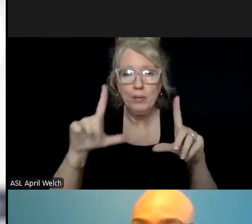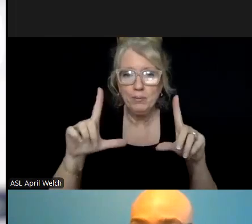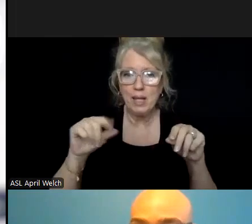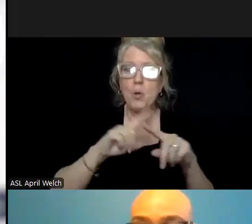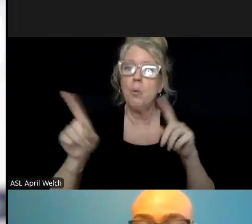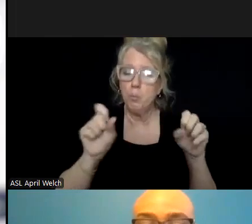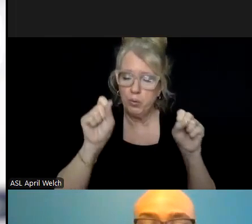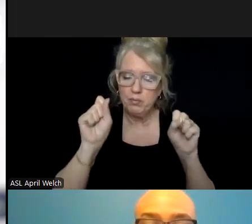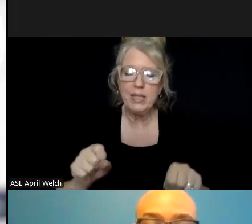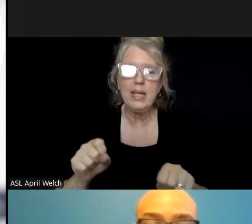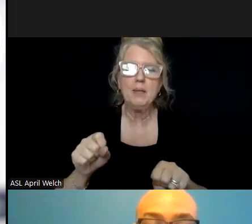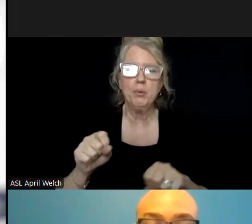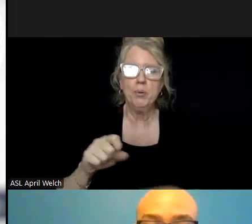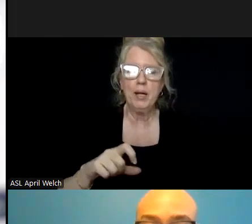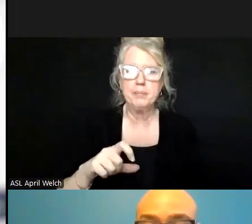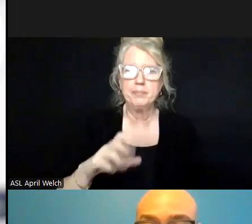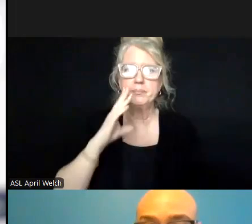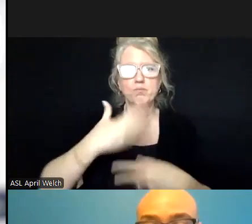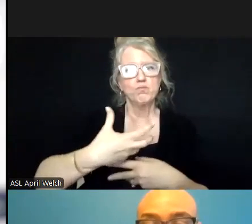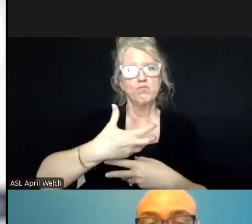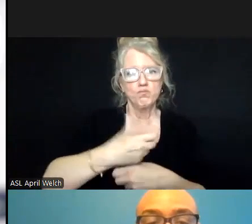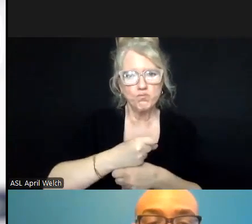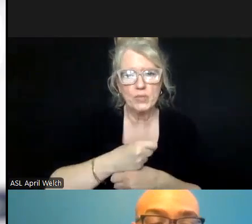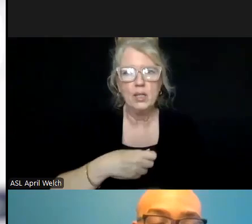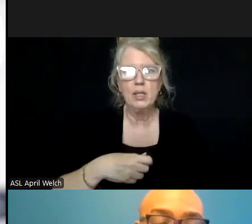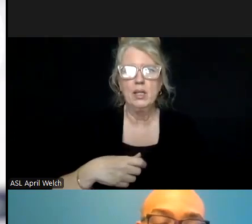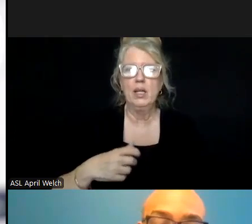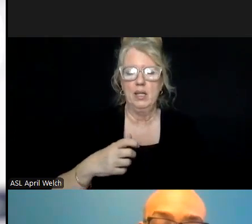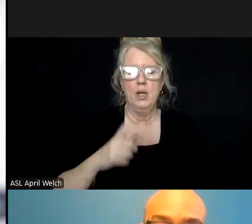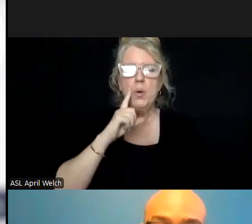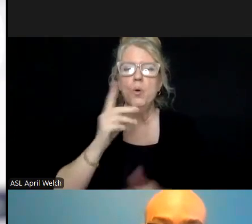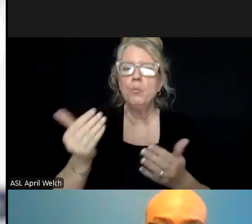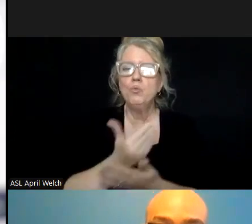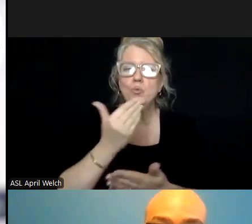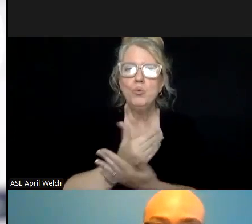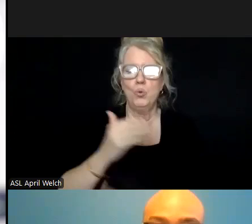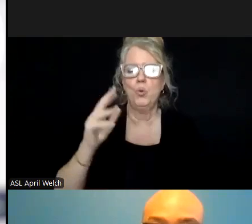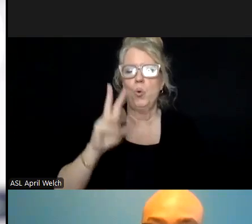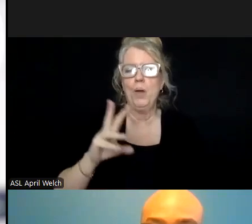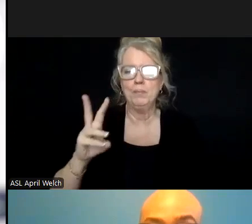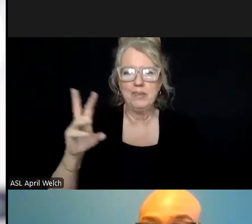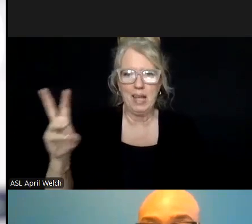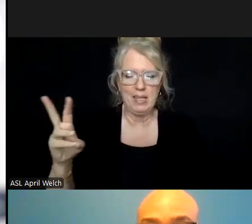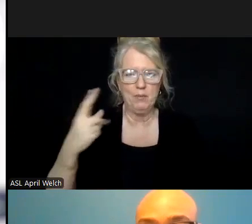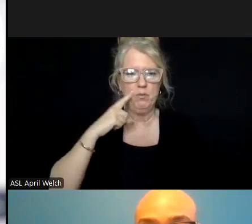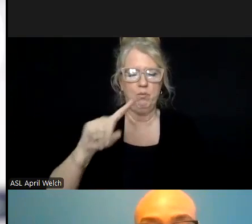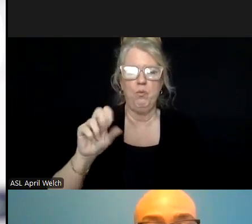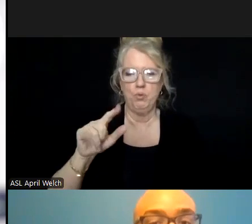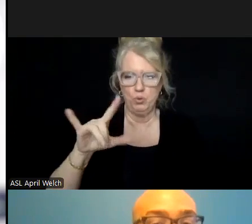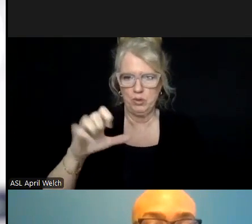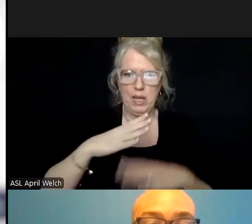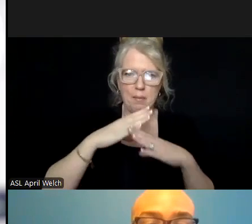been able to condense and put together a new website for suicide